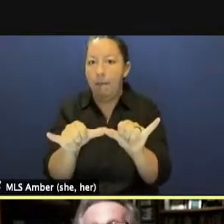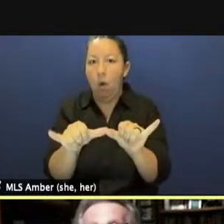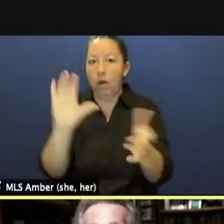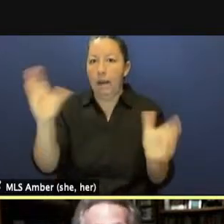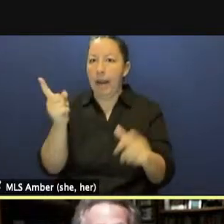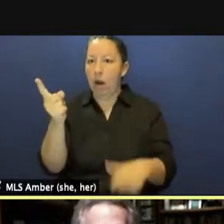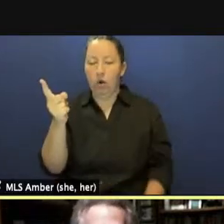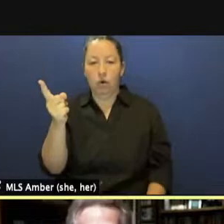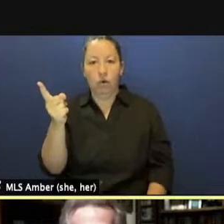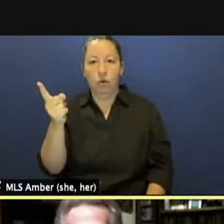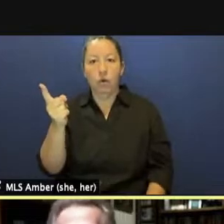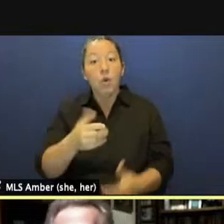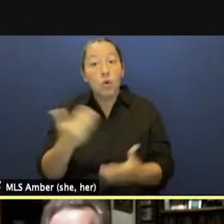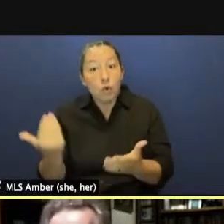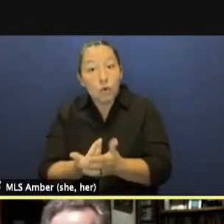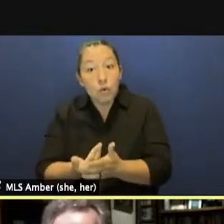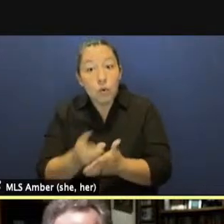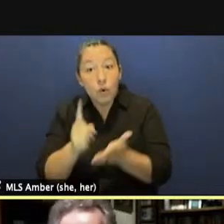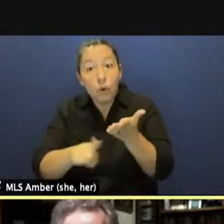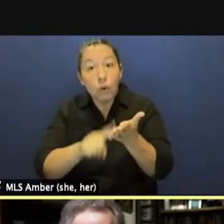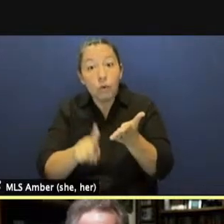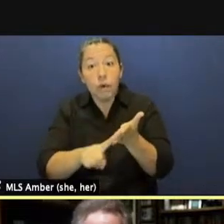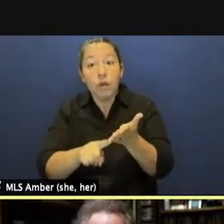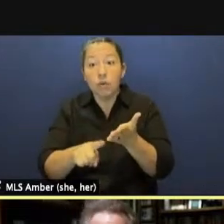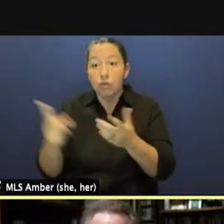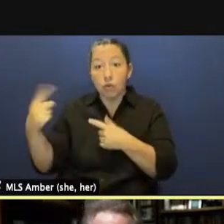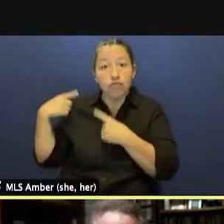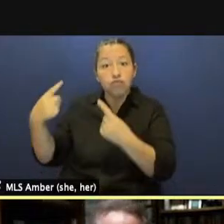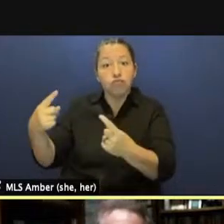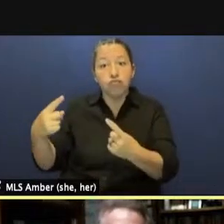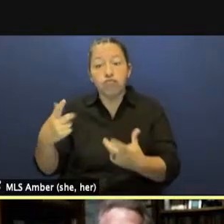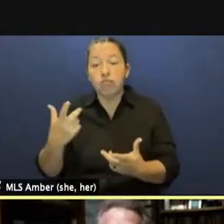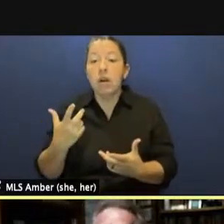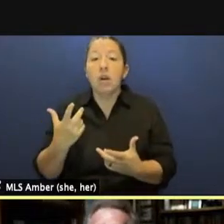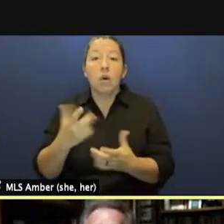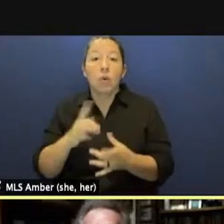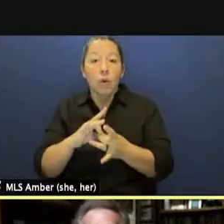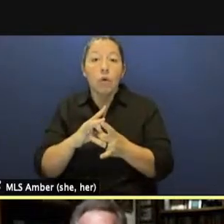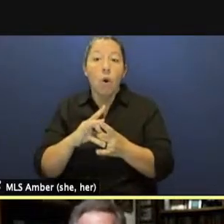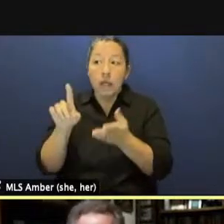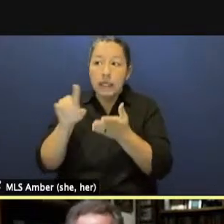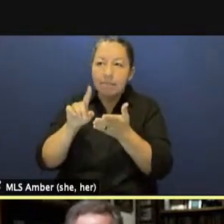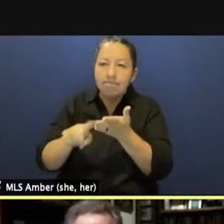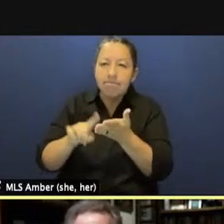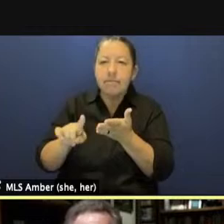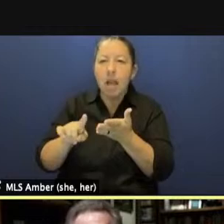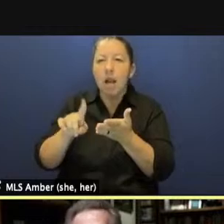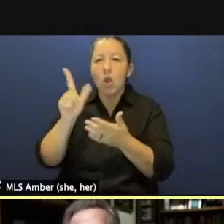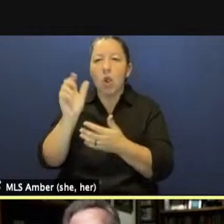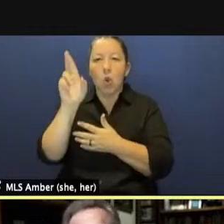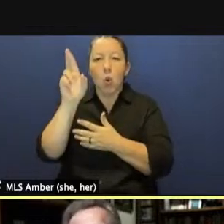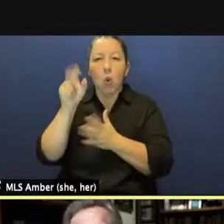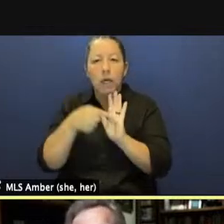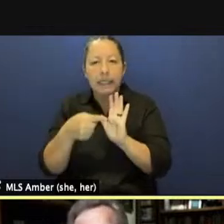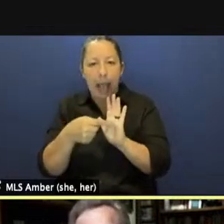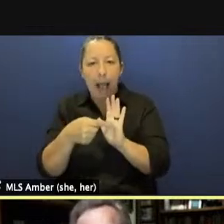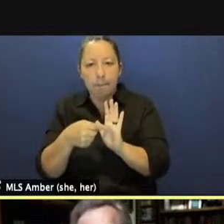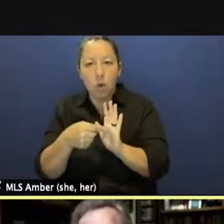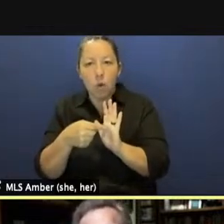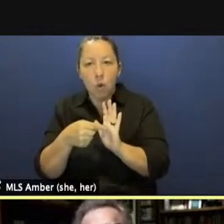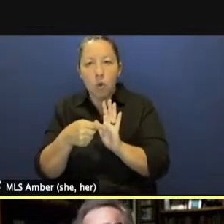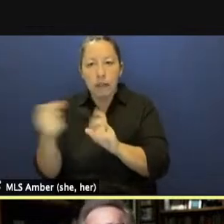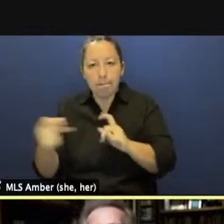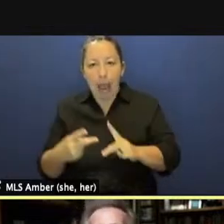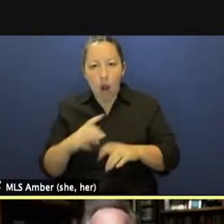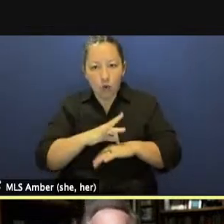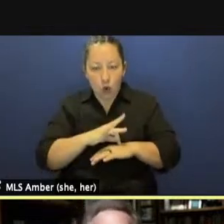of the new research that has gone on in terms of studying the lunar samples that have come back has really been able to